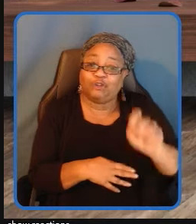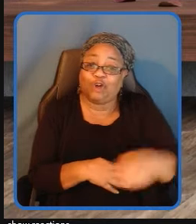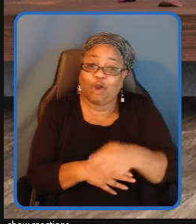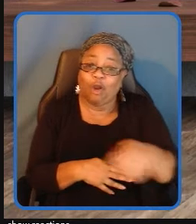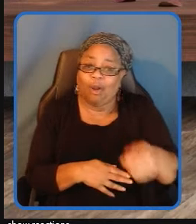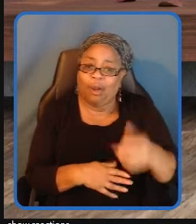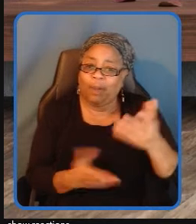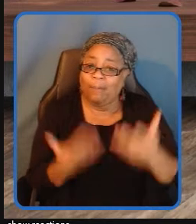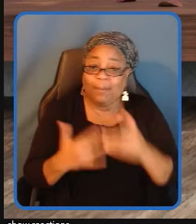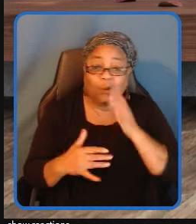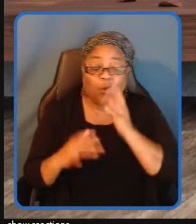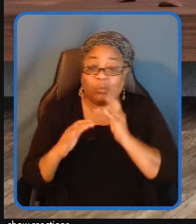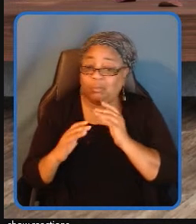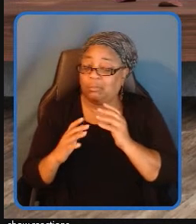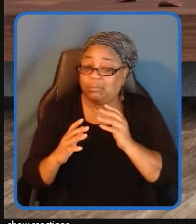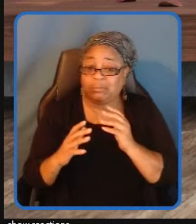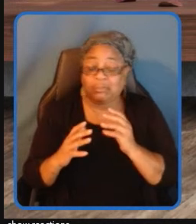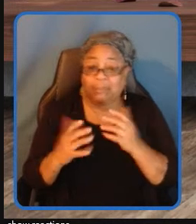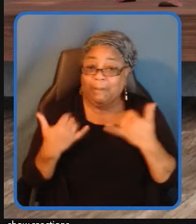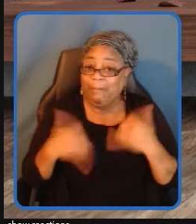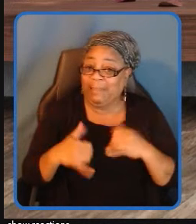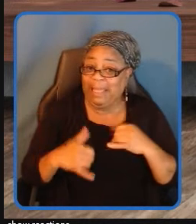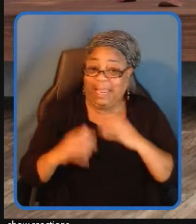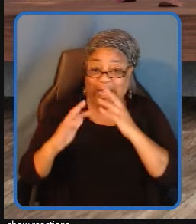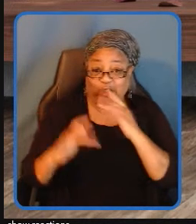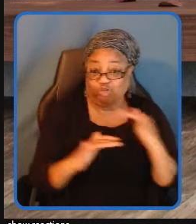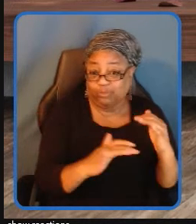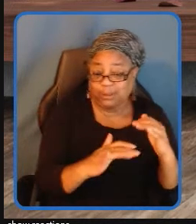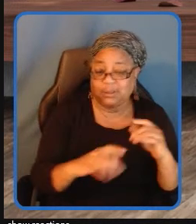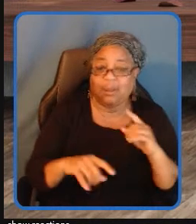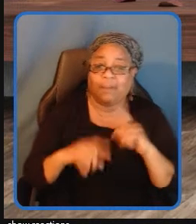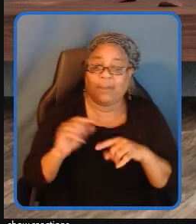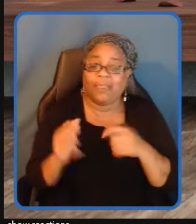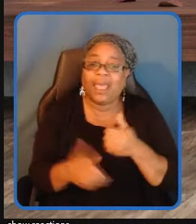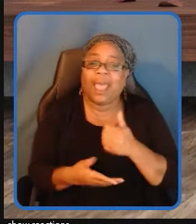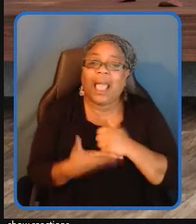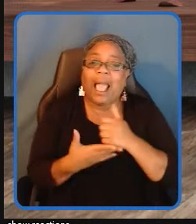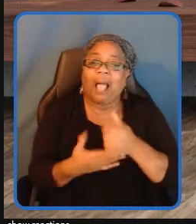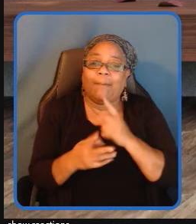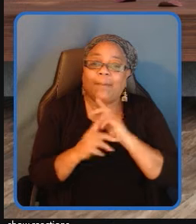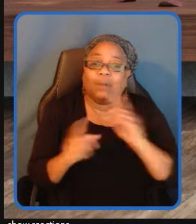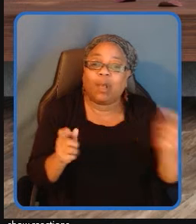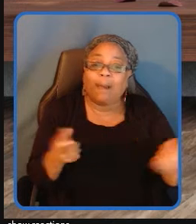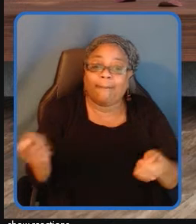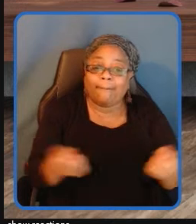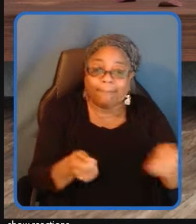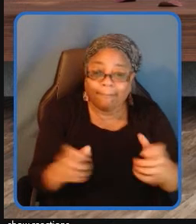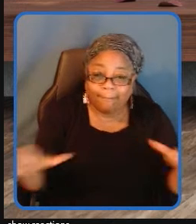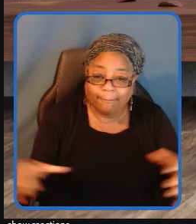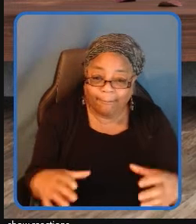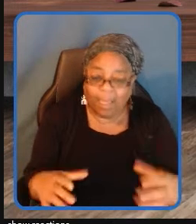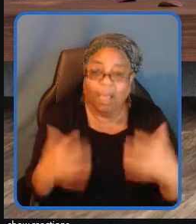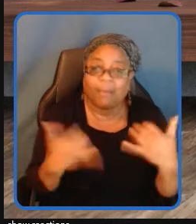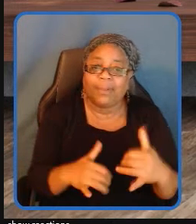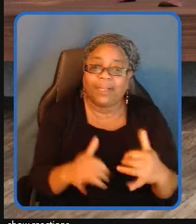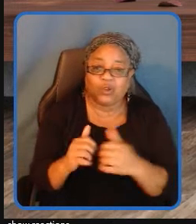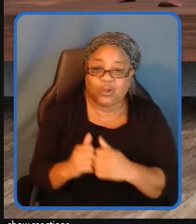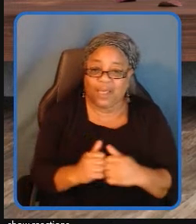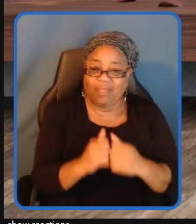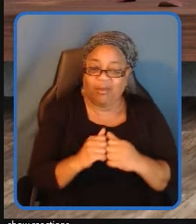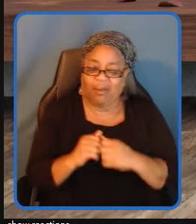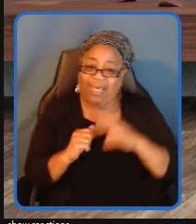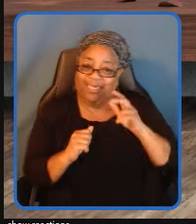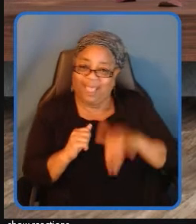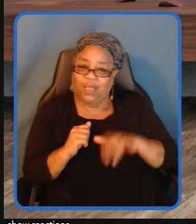or the violin, but they actually help people come together and play together. So that's the container that they create. And they do